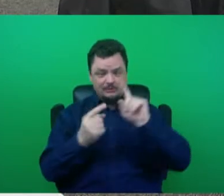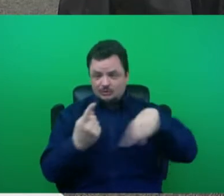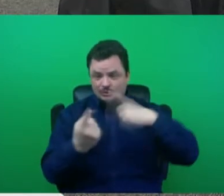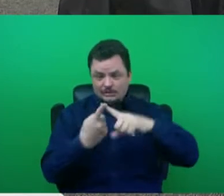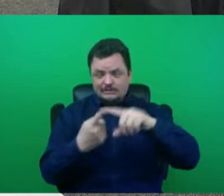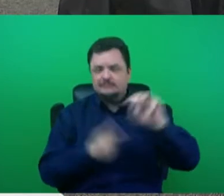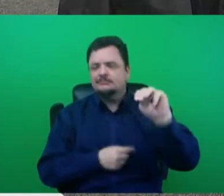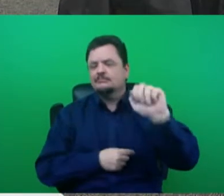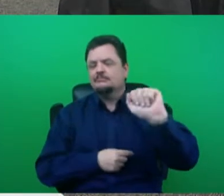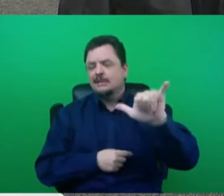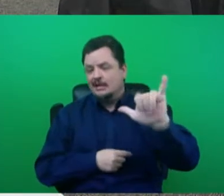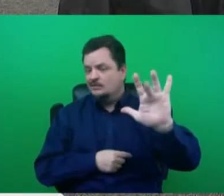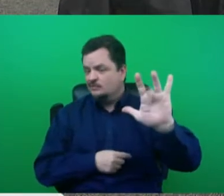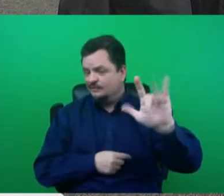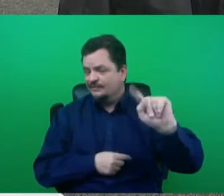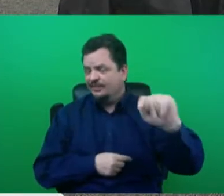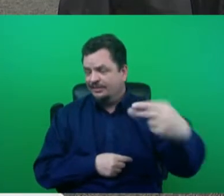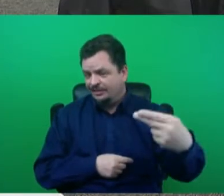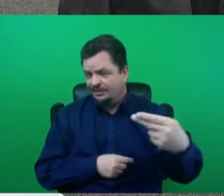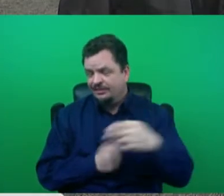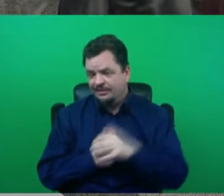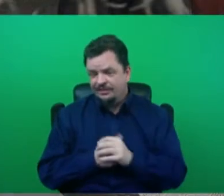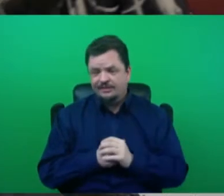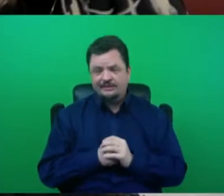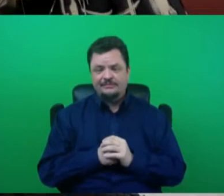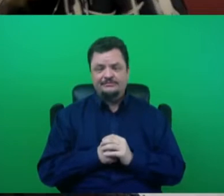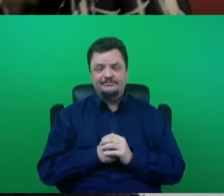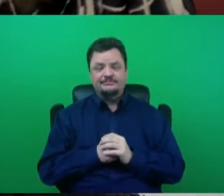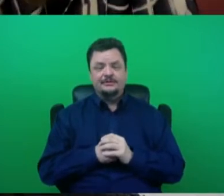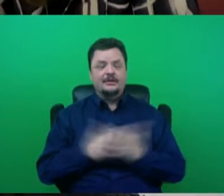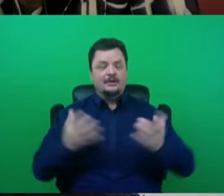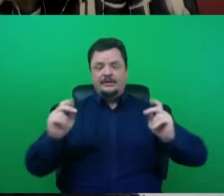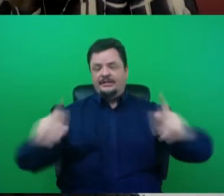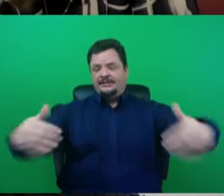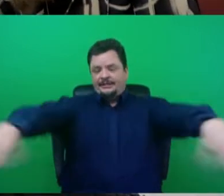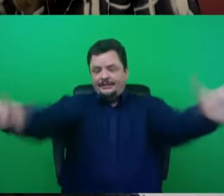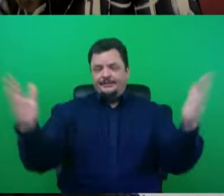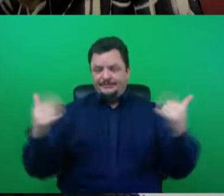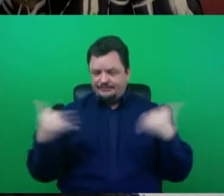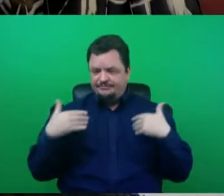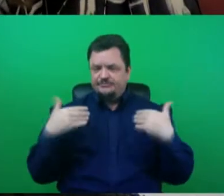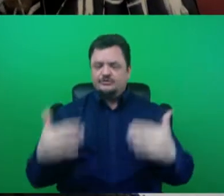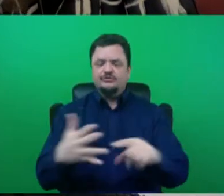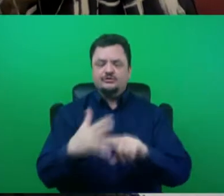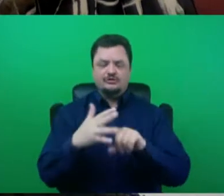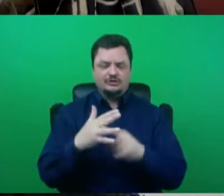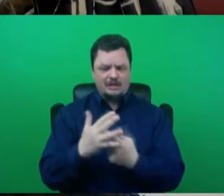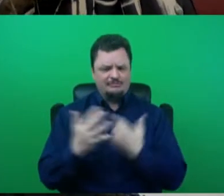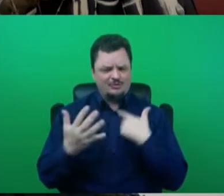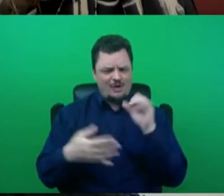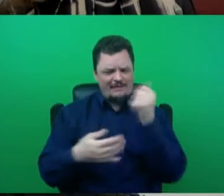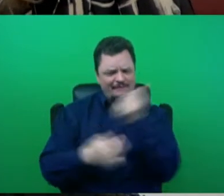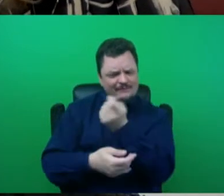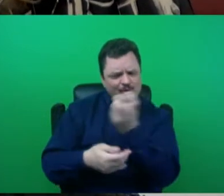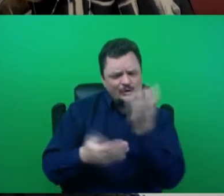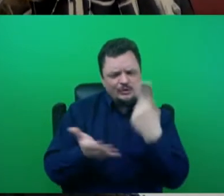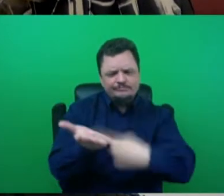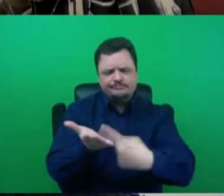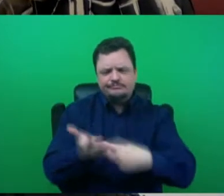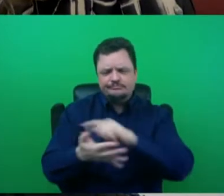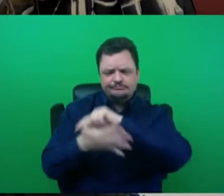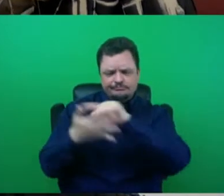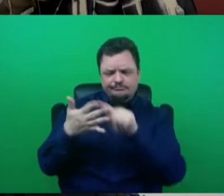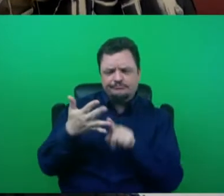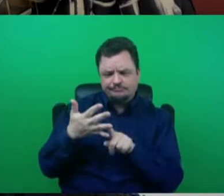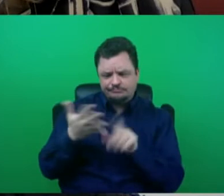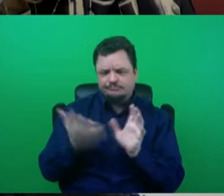I'll go ahead and lead off. I've got a couple of things here. One is I had an opportunity to attend the fentanyl town hall,